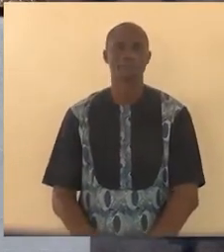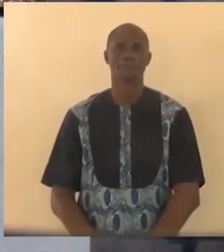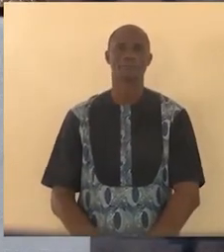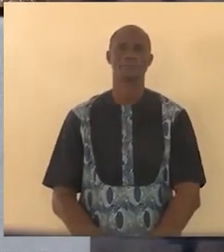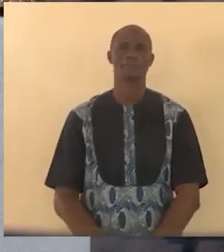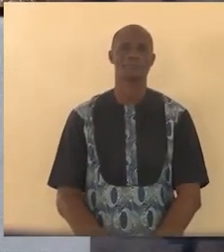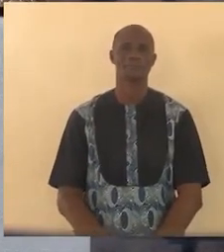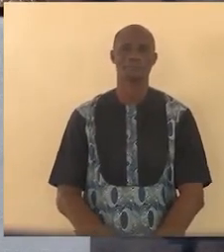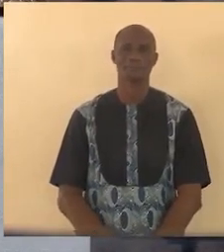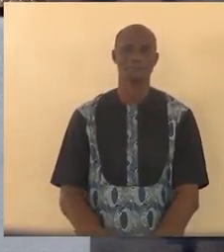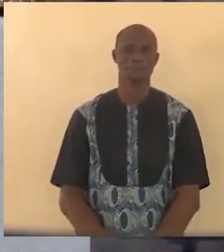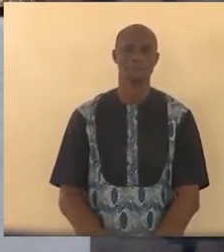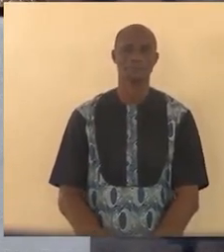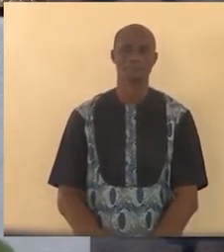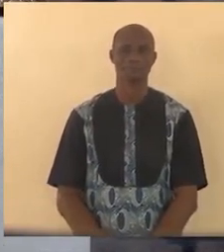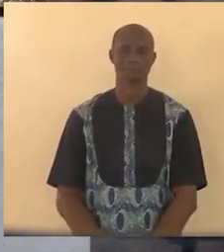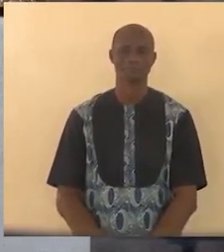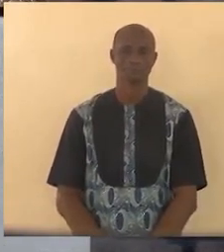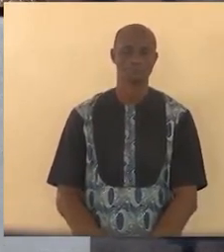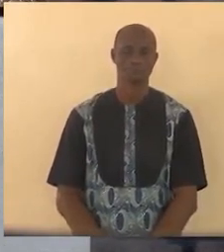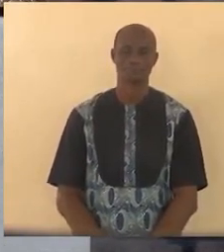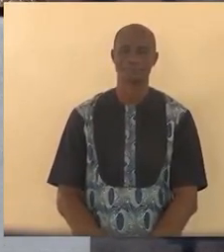You are the one who said Victor Emanga.